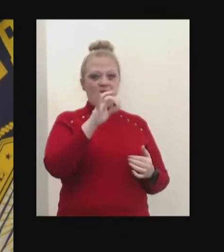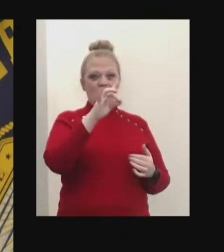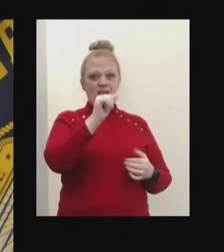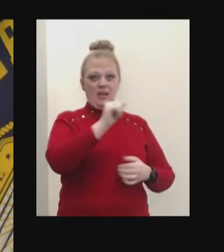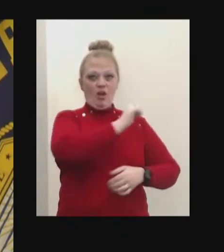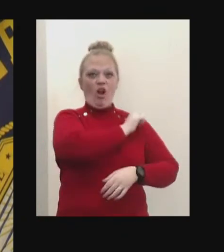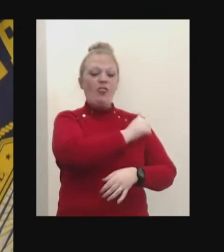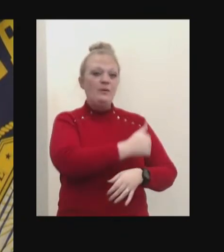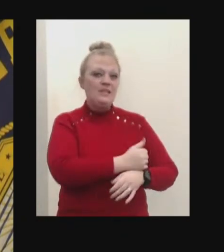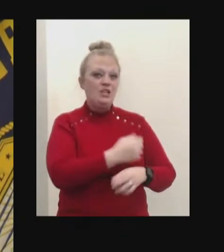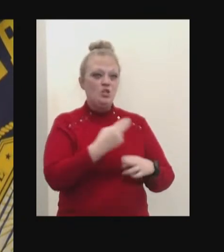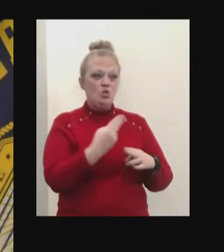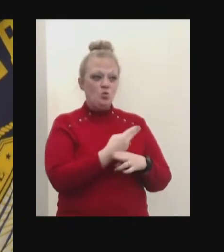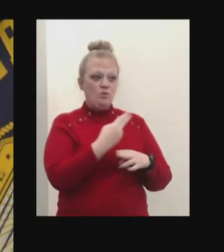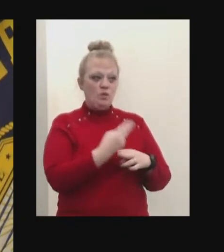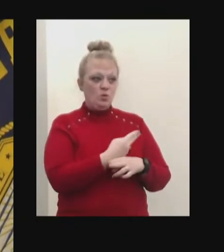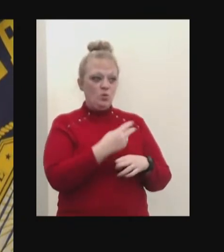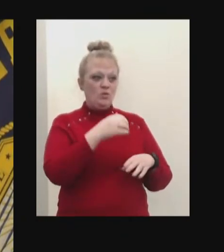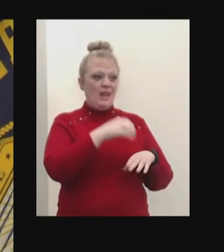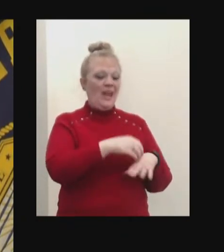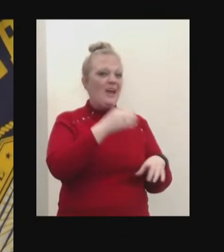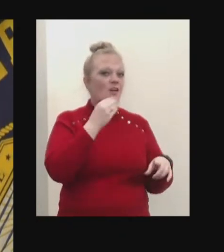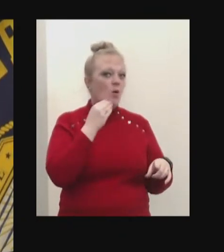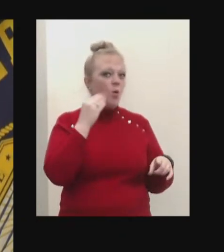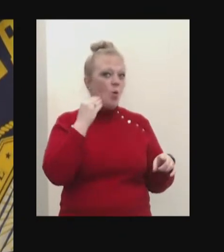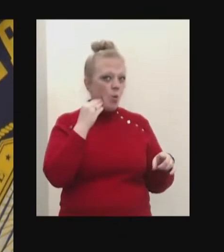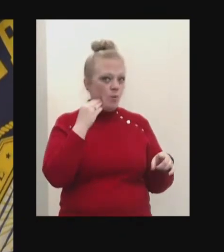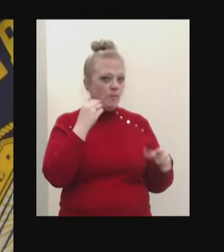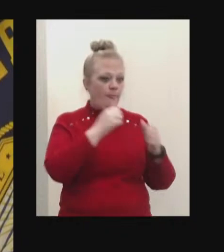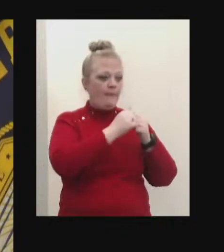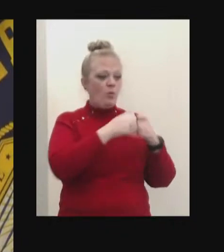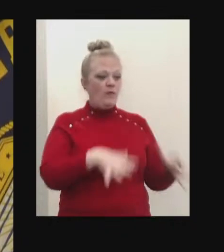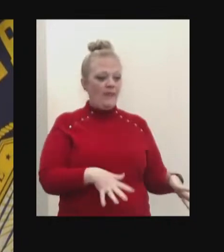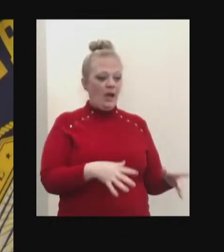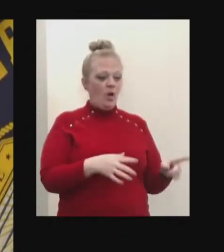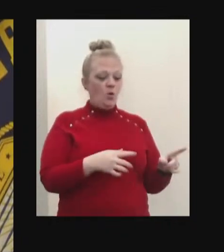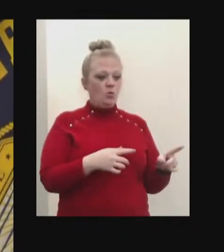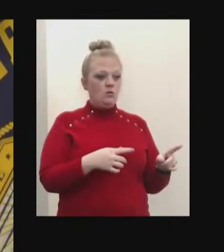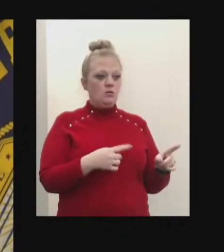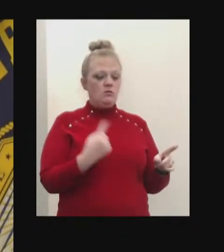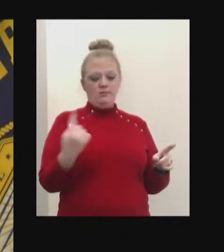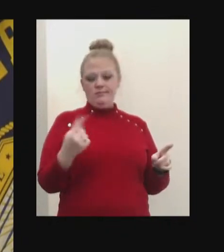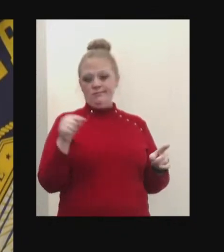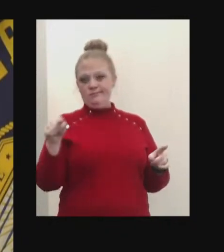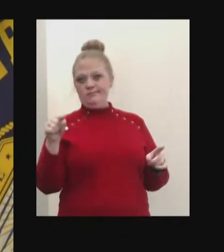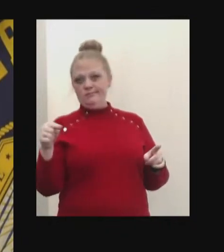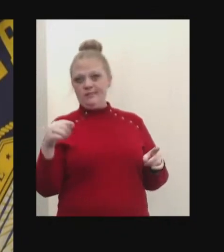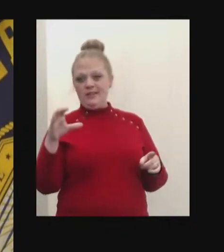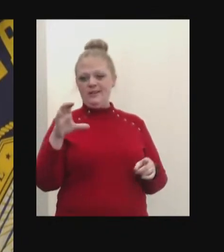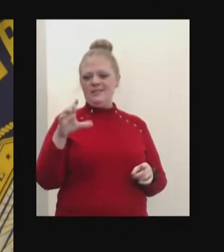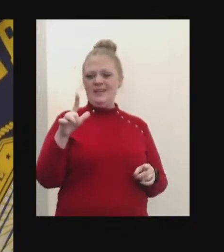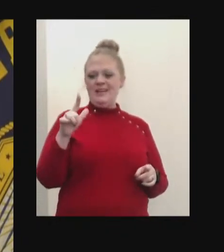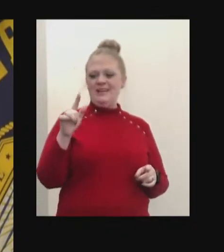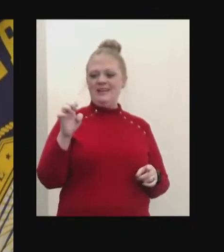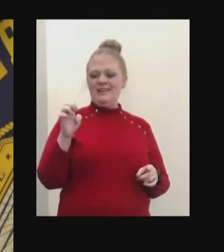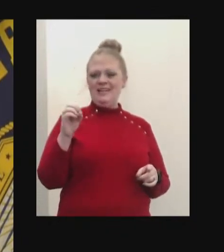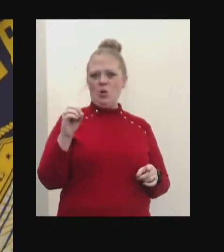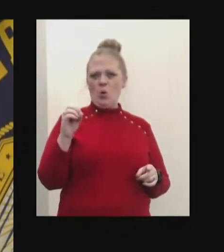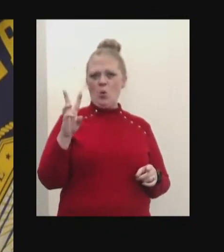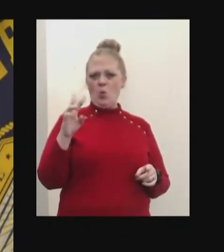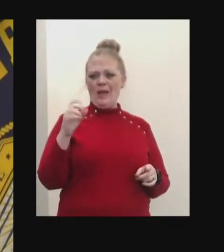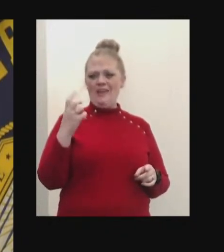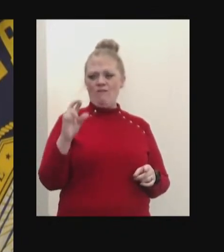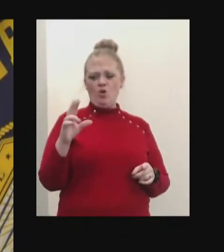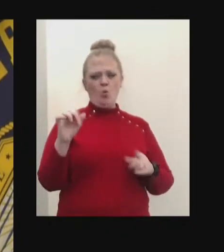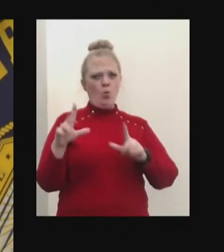used at home without somebody who has a CLIA waiver or a CLIA license. Whereas the